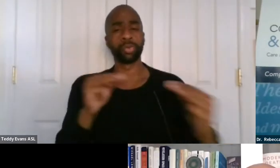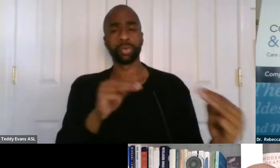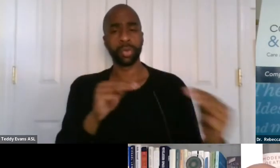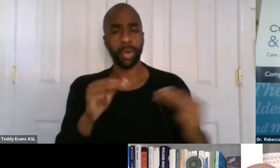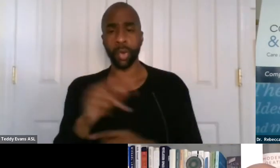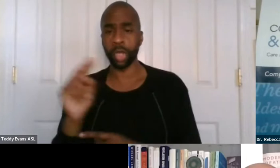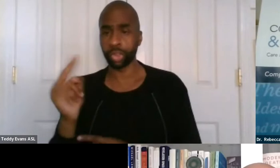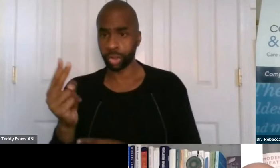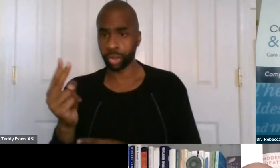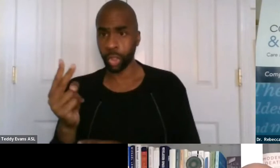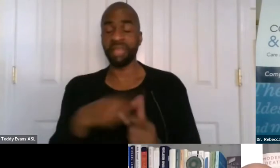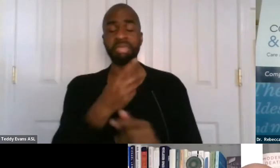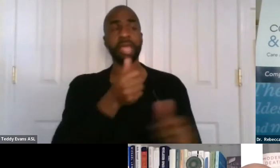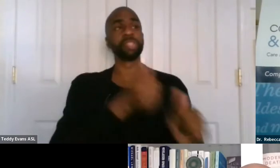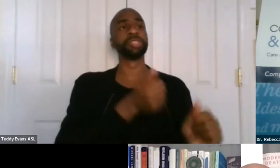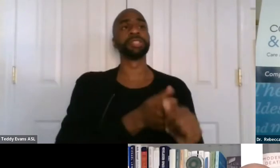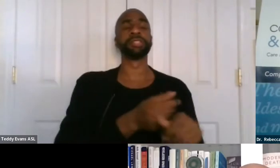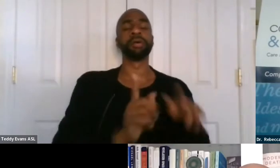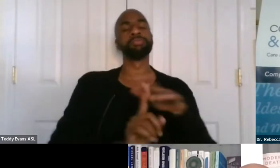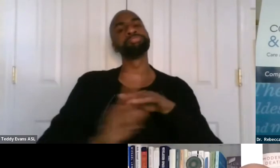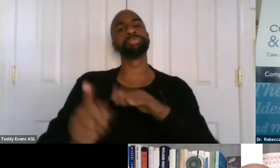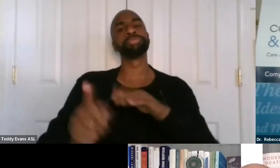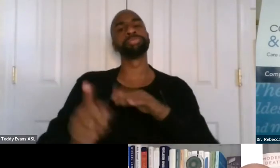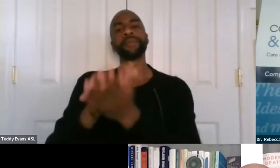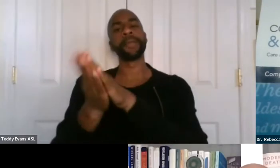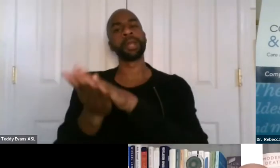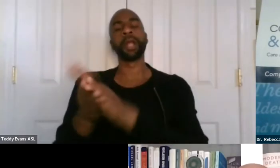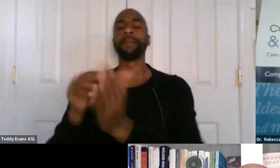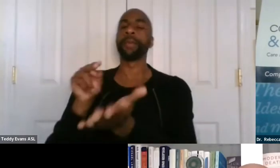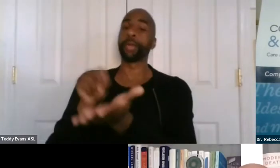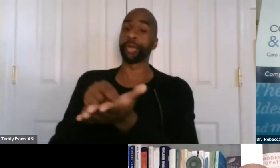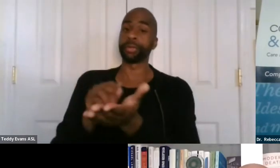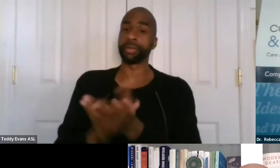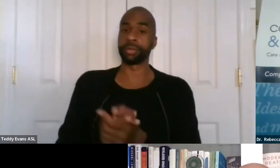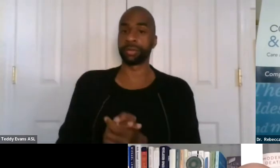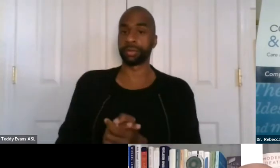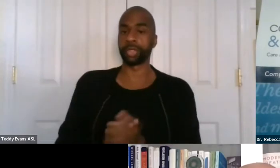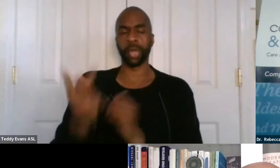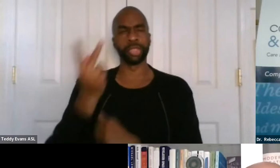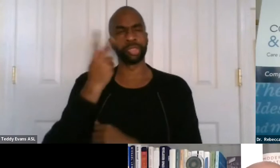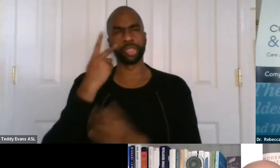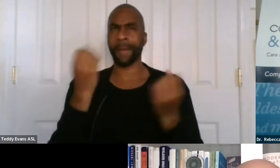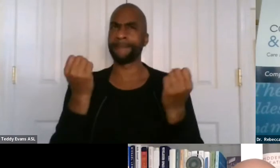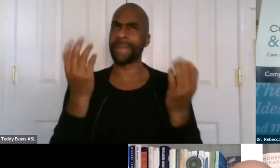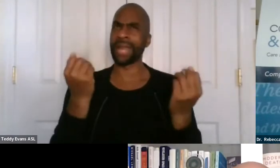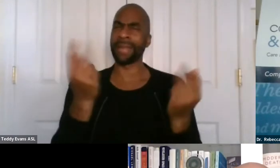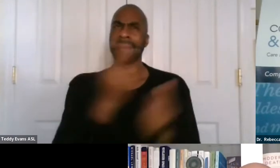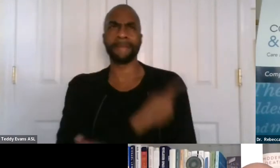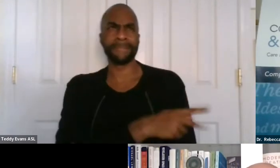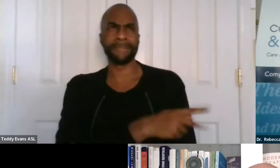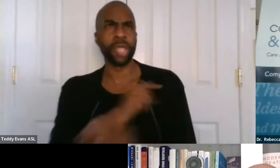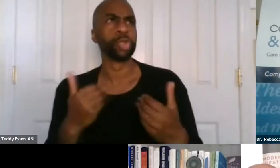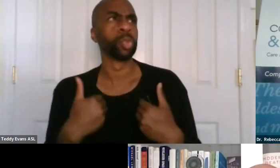nurse. It was during her time as a nurse when she saw that there were so many patients who had terminal illnesses like metastatic